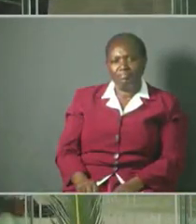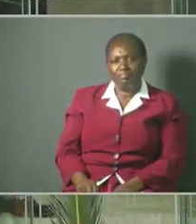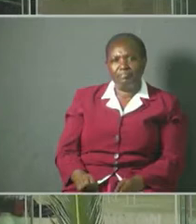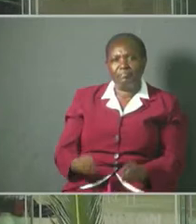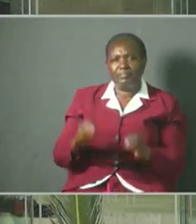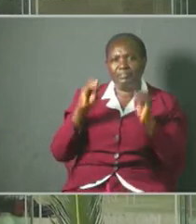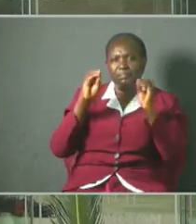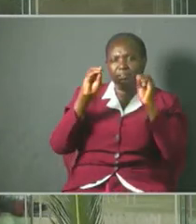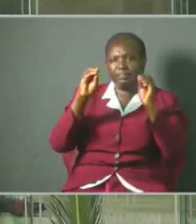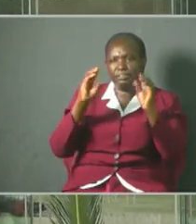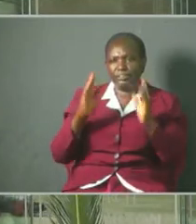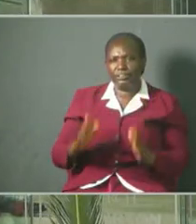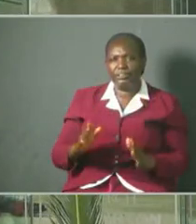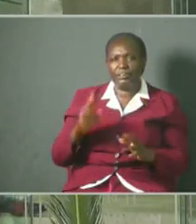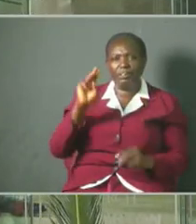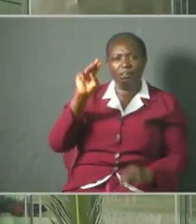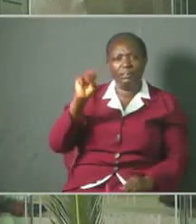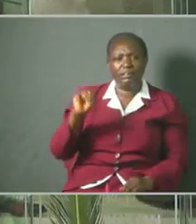Teacher Mucha in absentia.